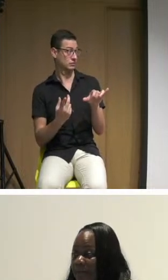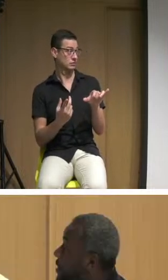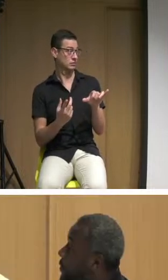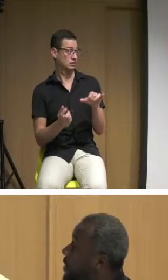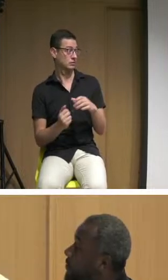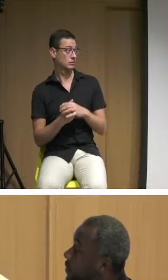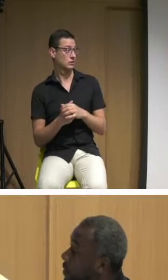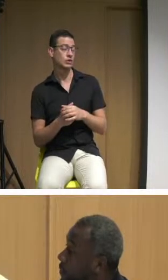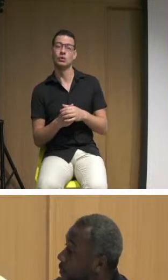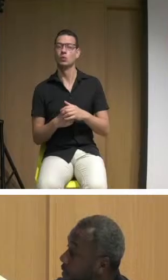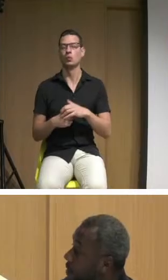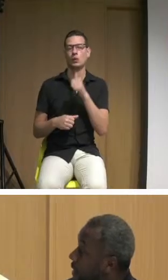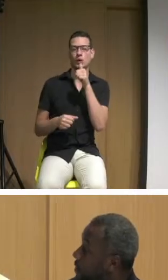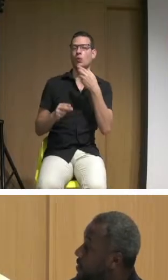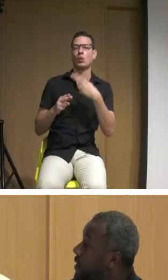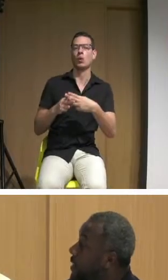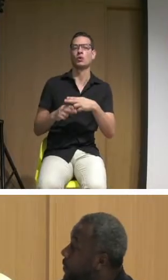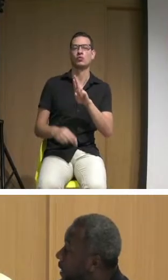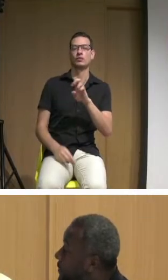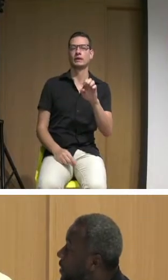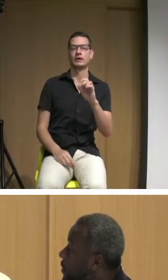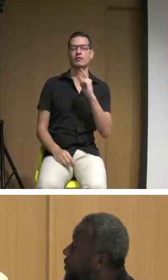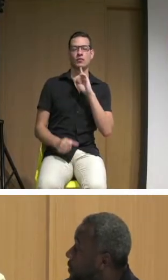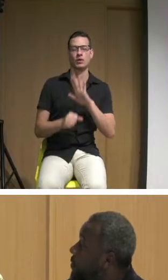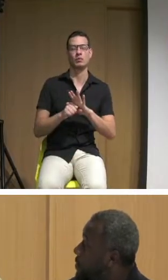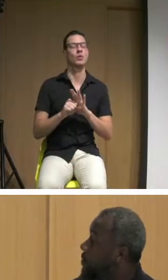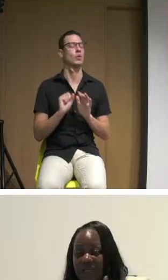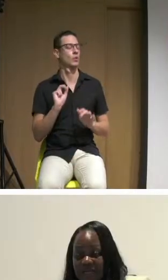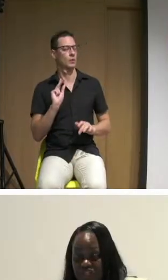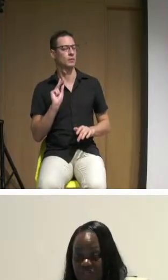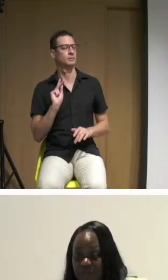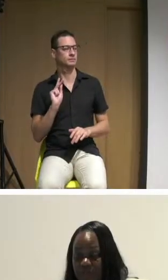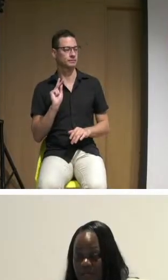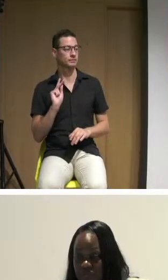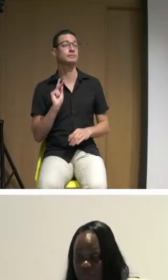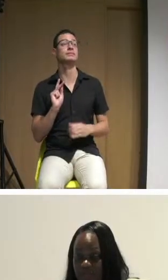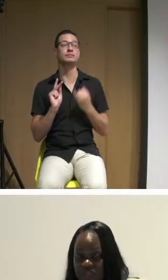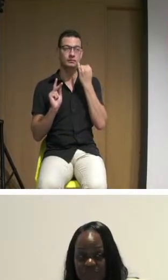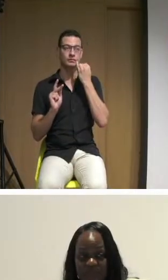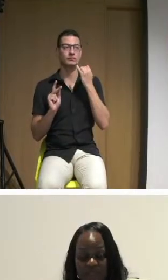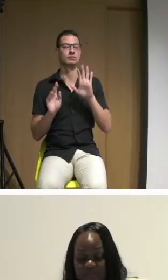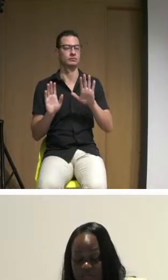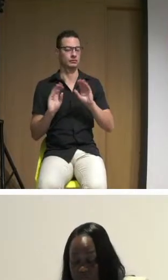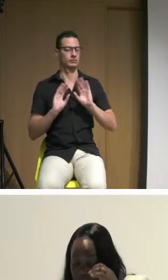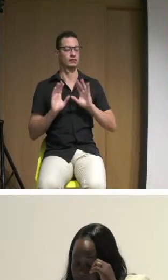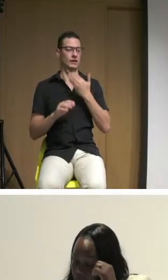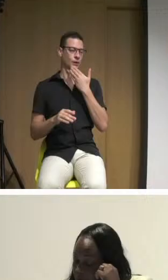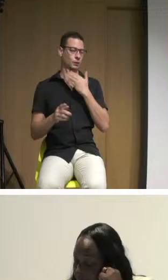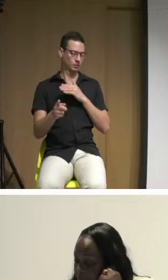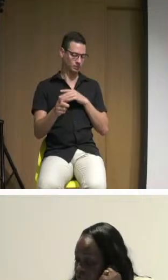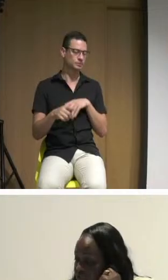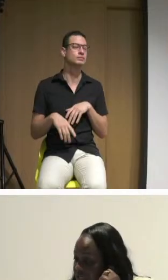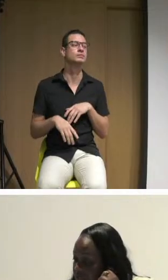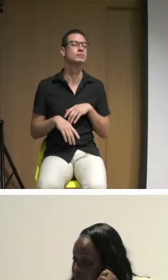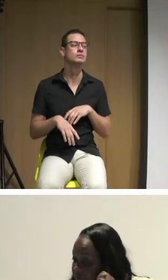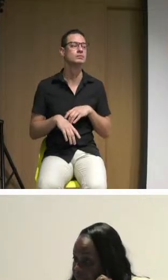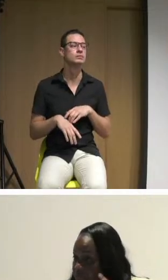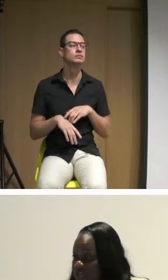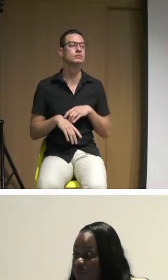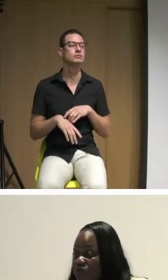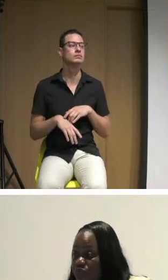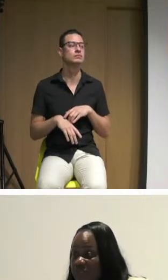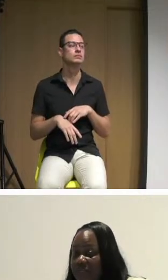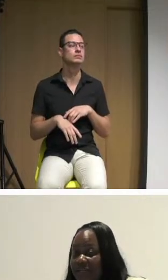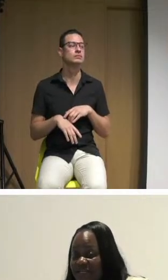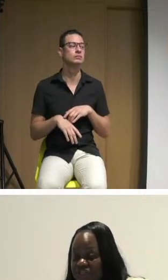it necessarily reconfirm or Okay, anything. It would just- so we if have to we're go- doing There's a new another election. election, so let me just be clear, thank you, Commissioner Daniels Favors.